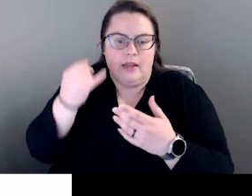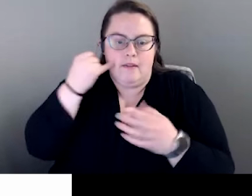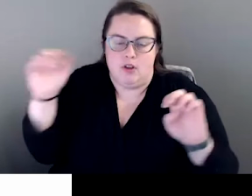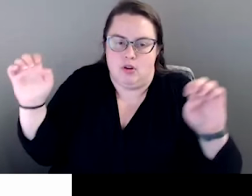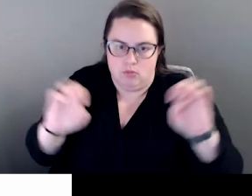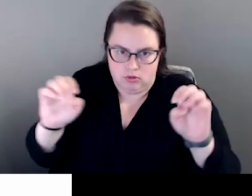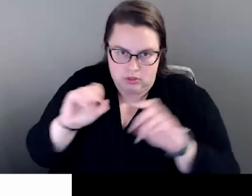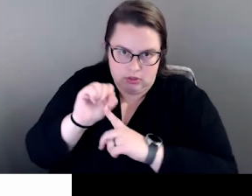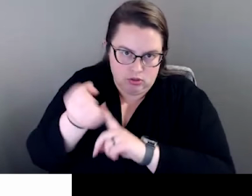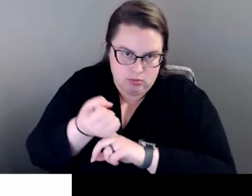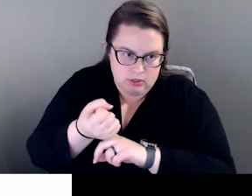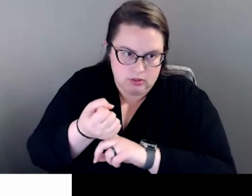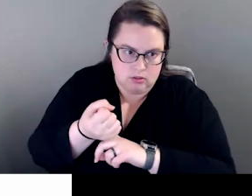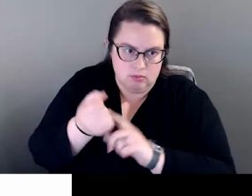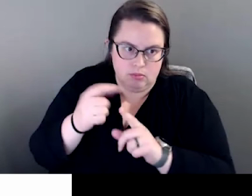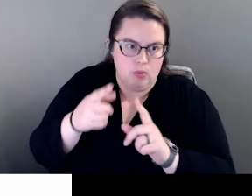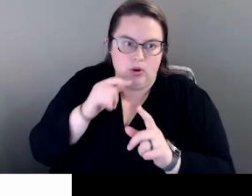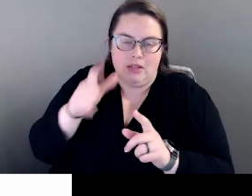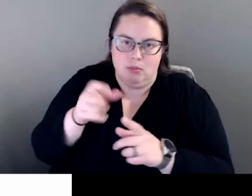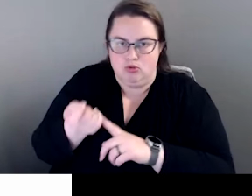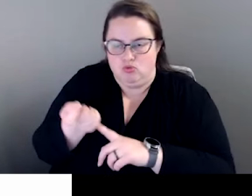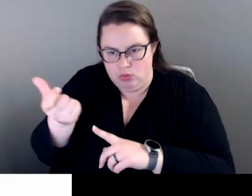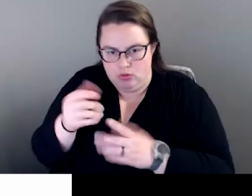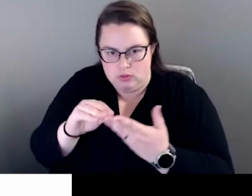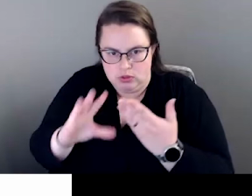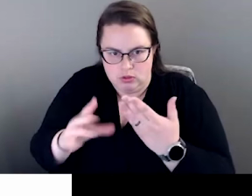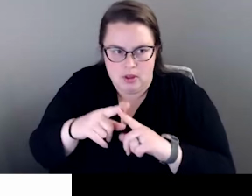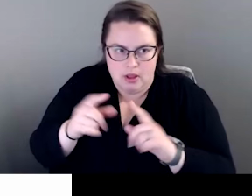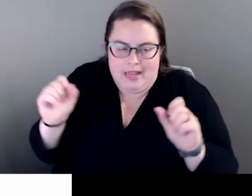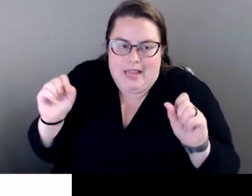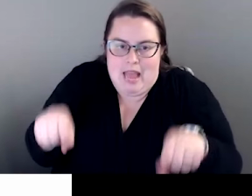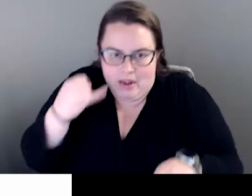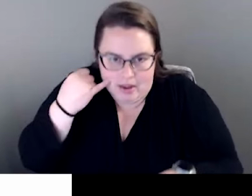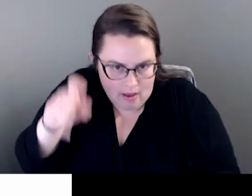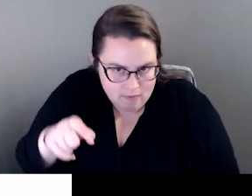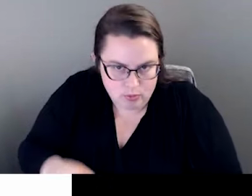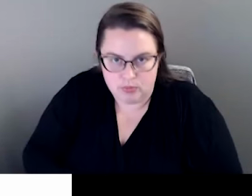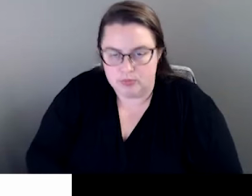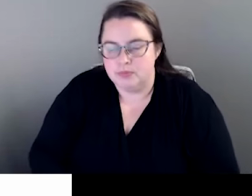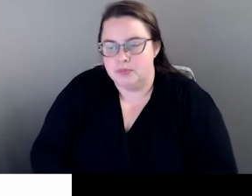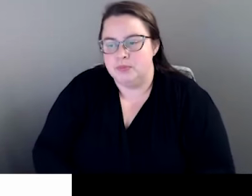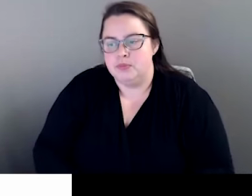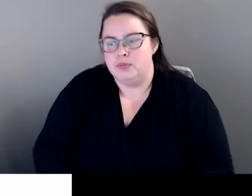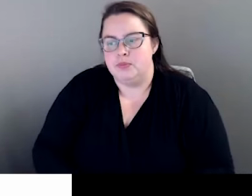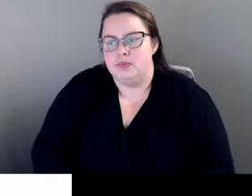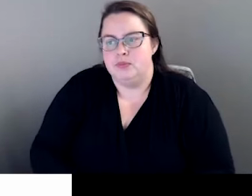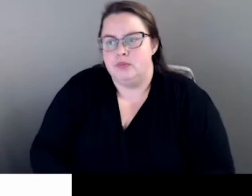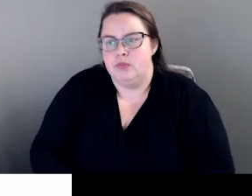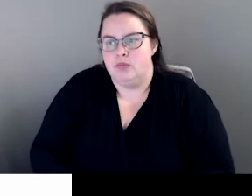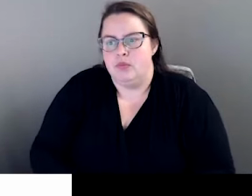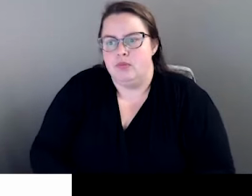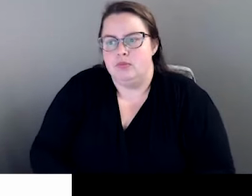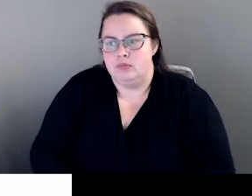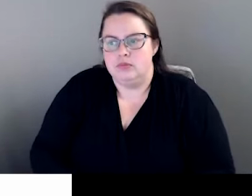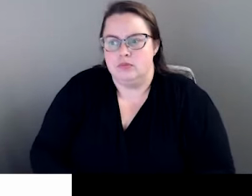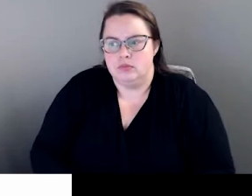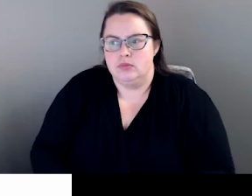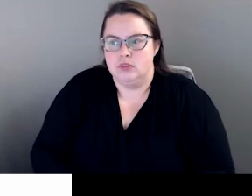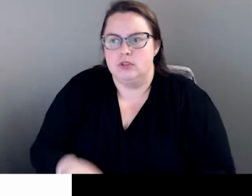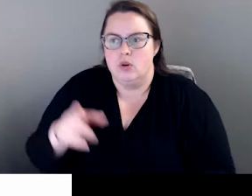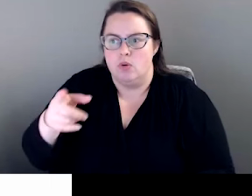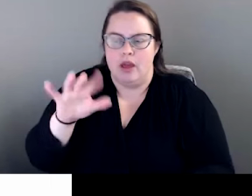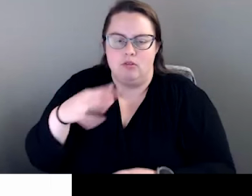circumstances. But we're not supposed to remove students, but yeah, but we can though. All right, so we kind of talked about it a little bit, so reasonable